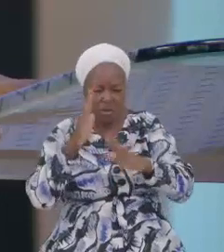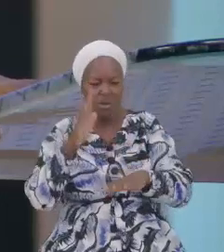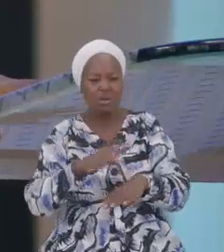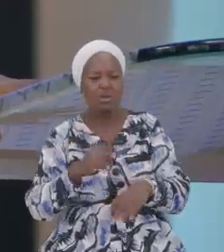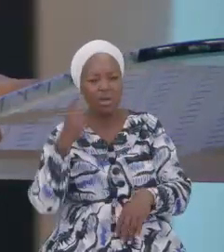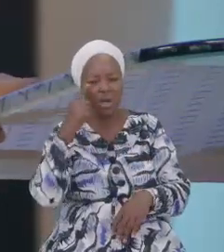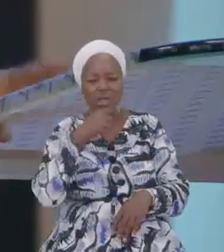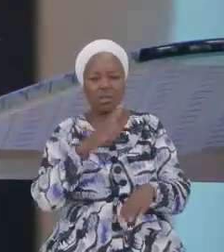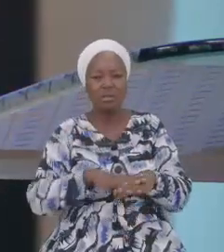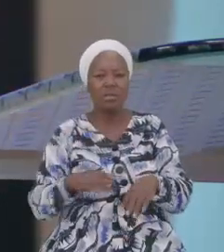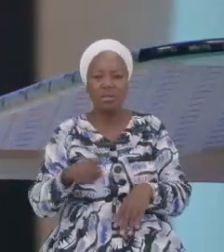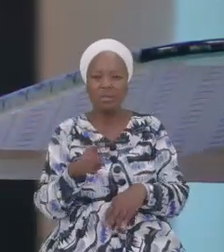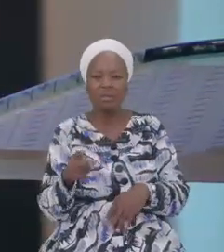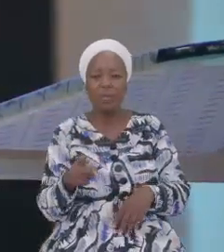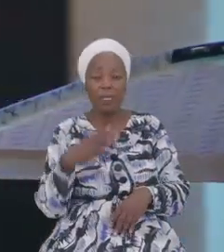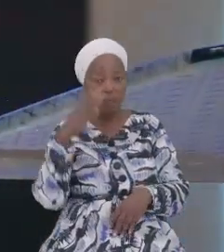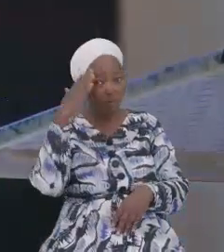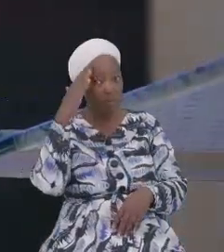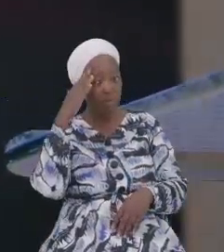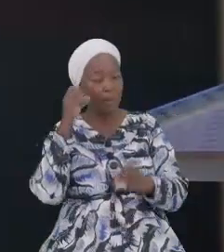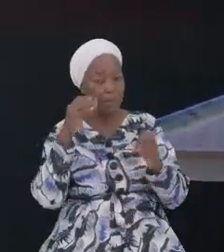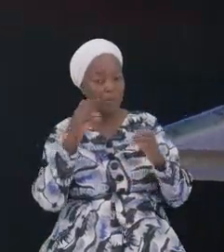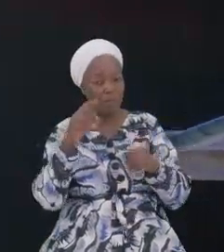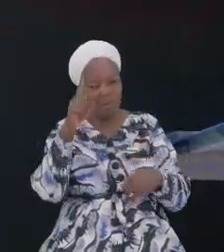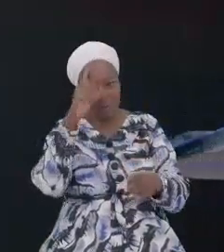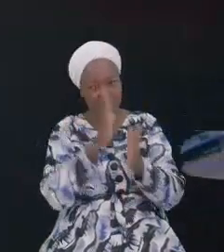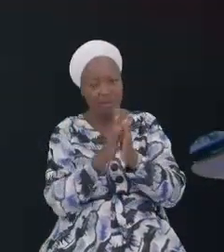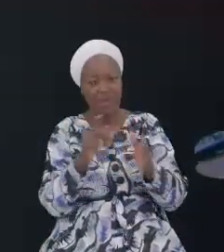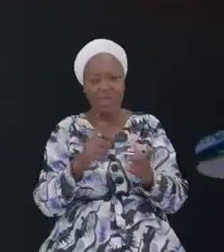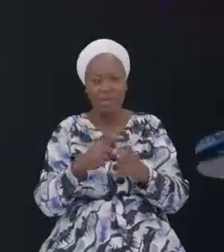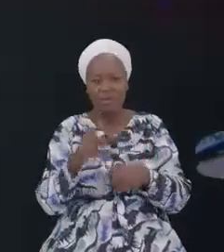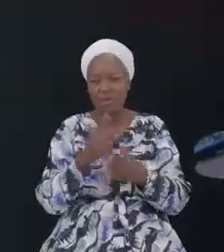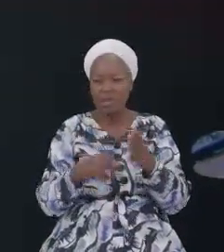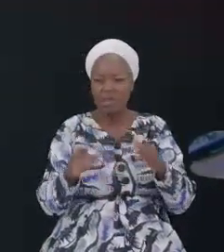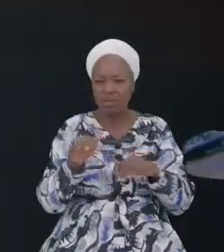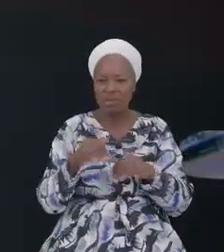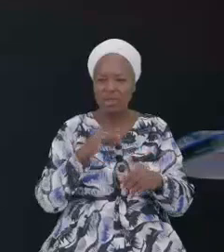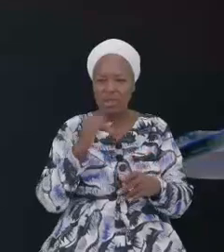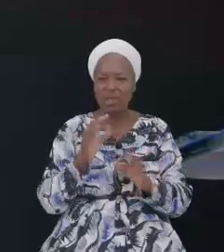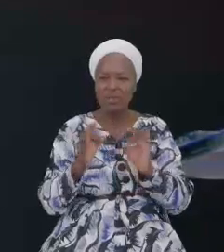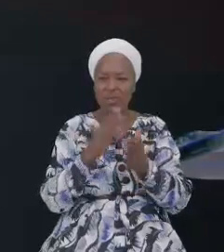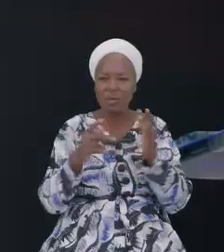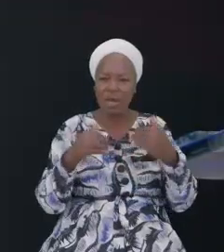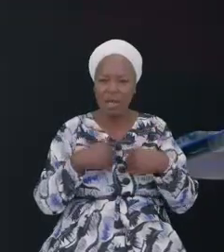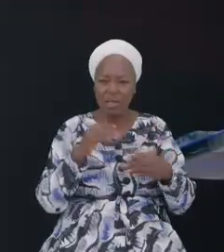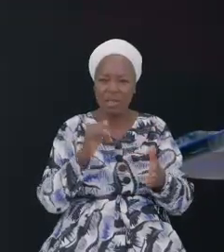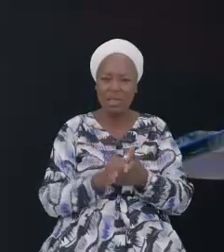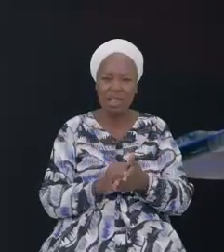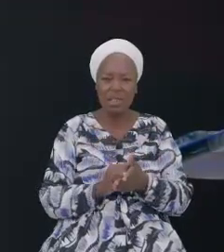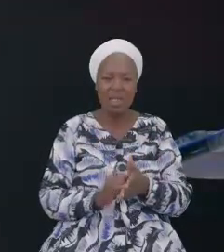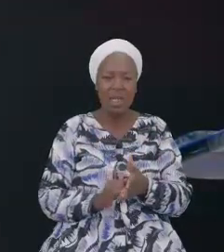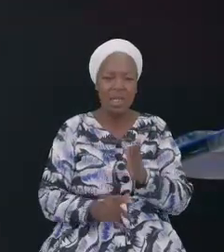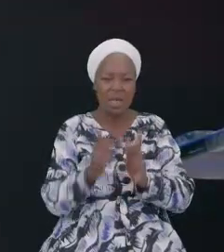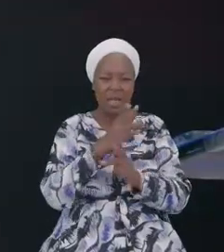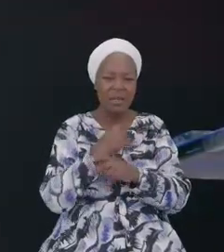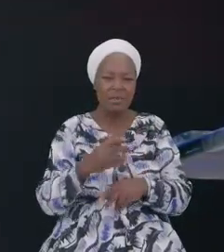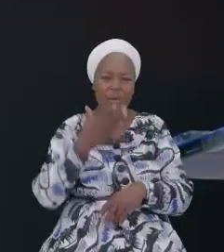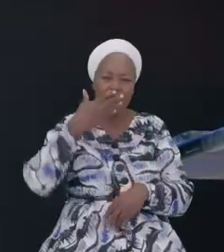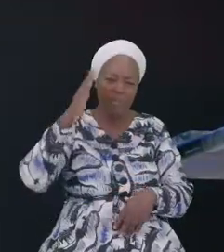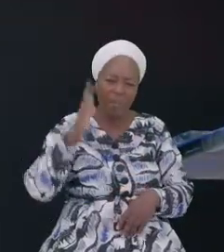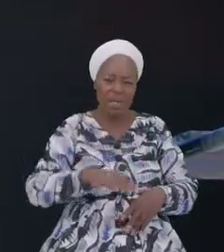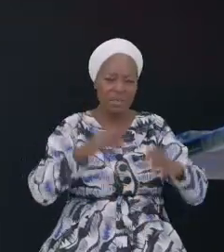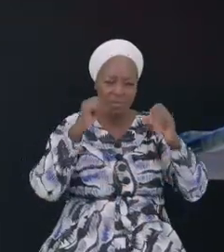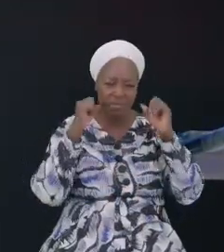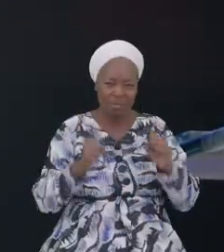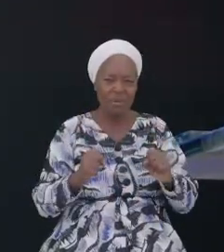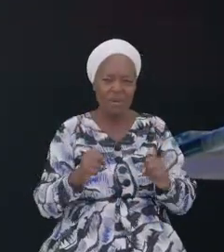him. You know, many believers, the first thing you do is somebody has, you know, that kind of occulty power, that kind of evil